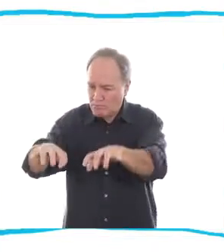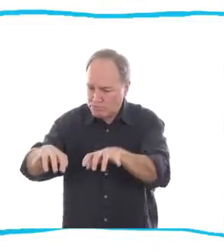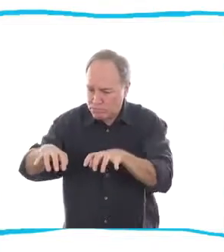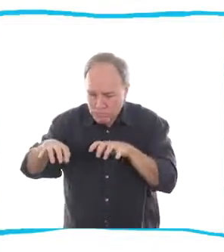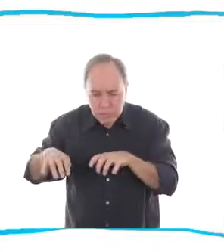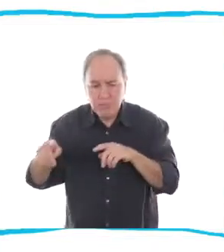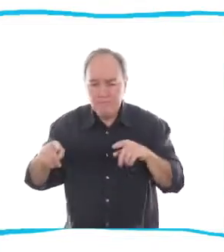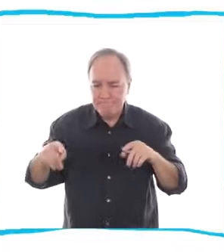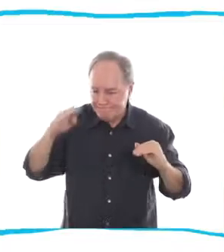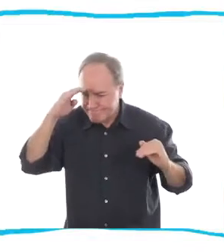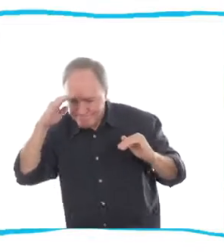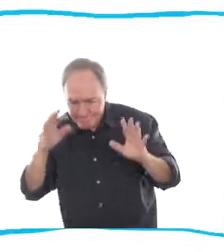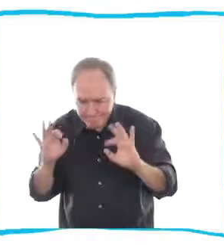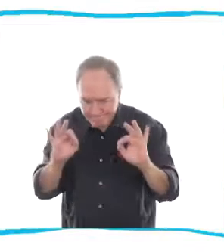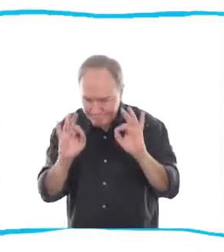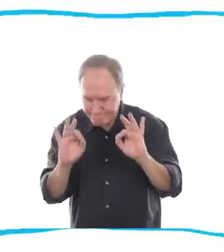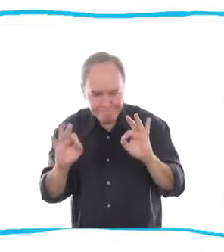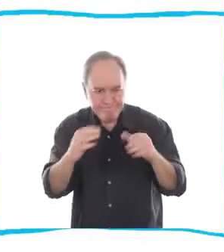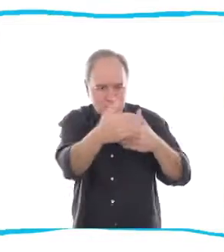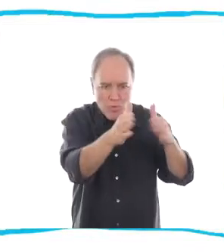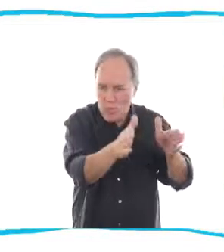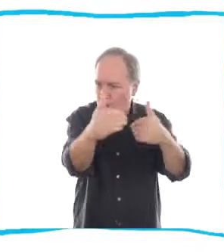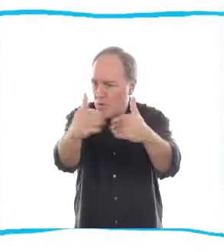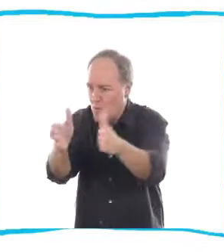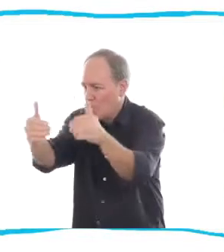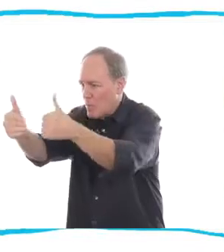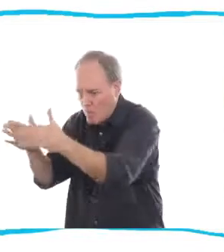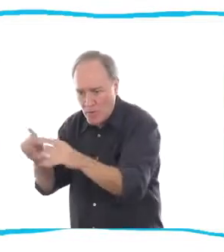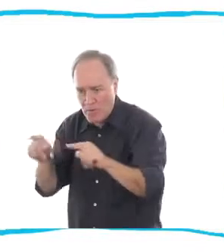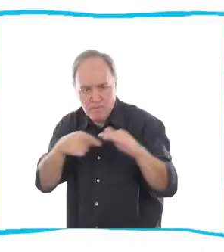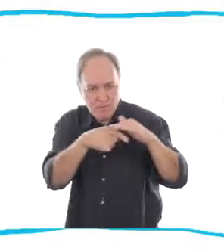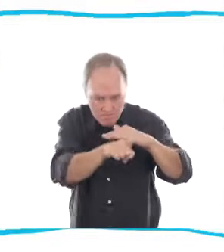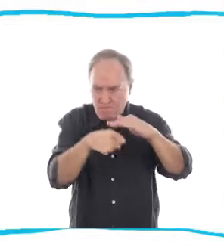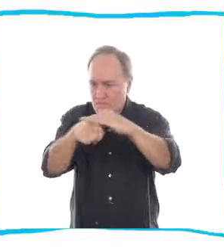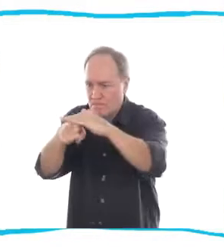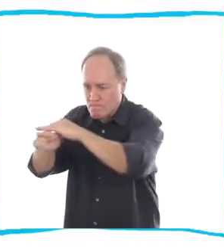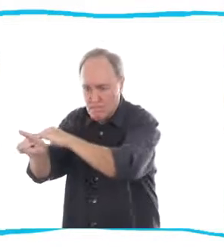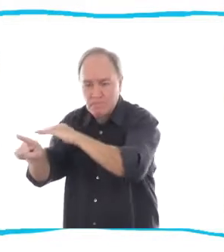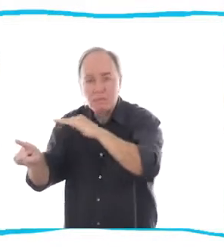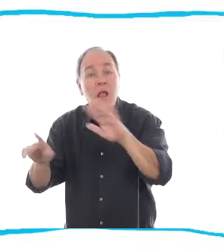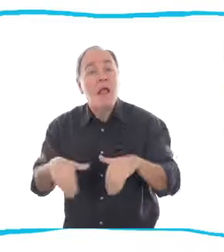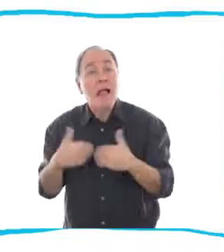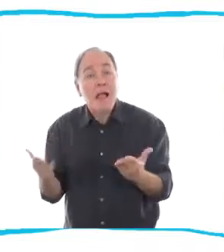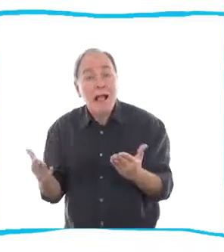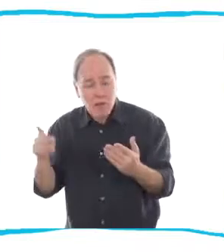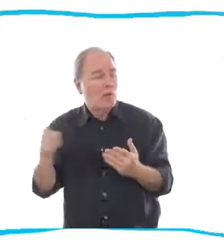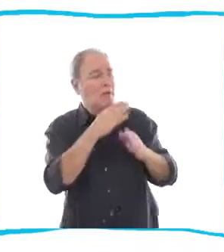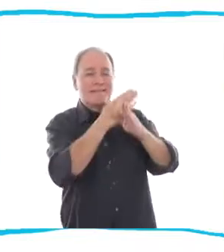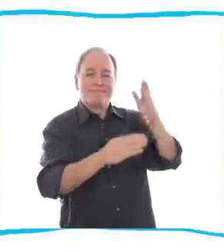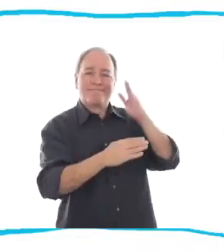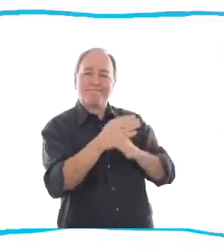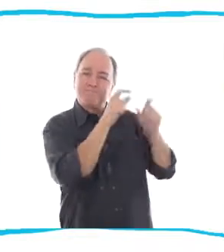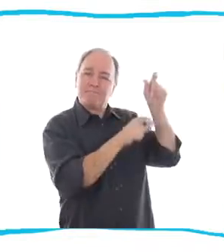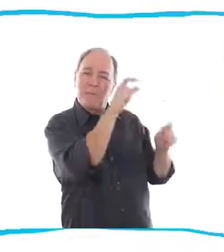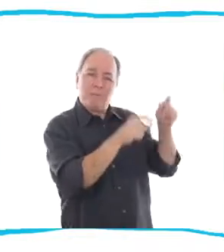facilities to make sure that all routes and conference rooms are accessible. A good way to do this is to have an accessibility walkthrough